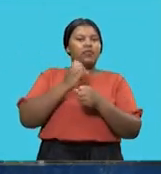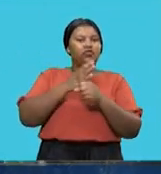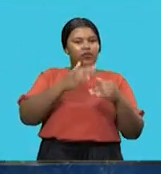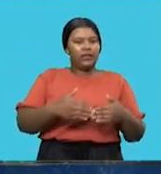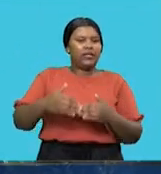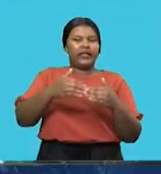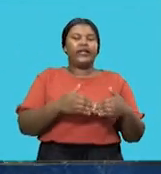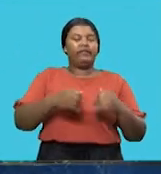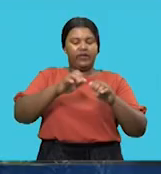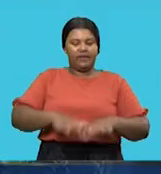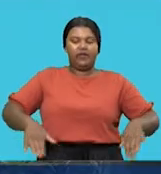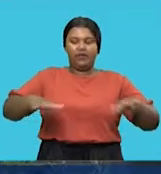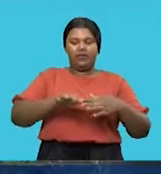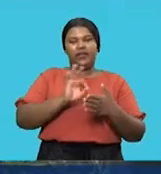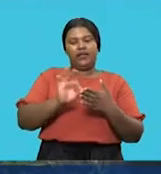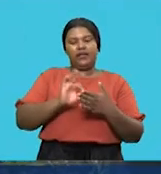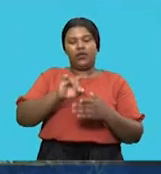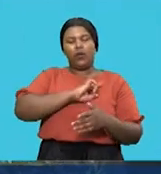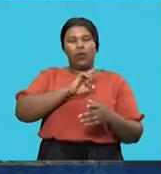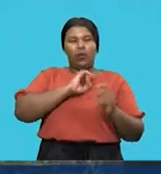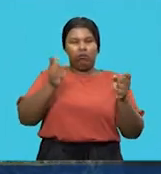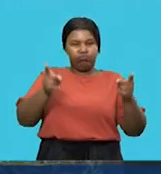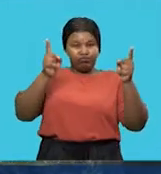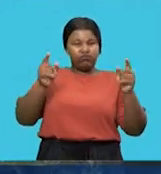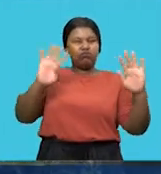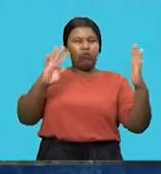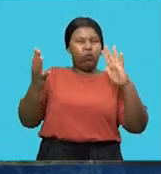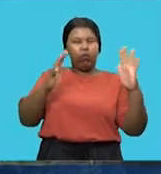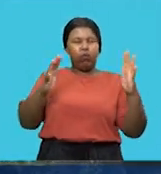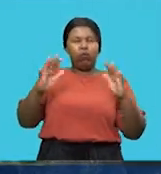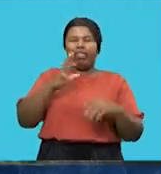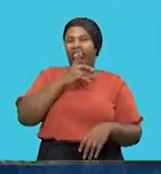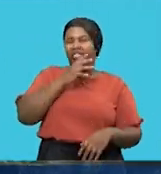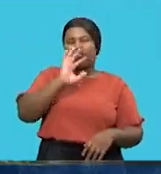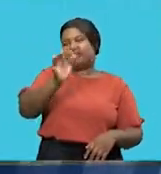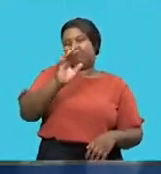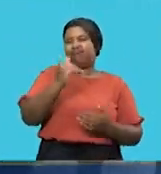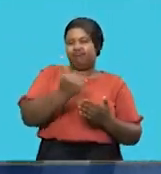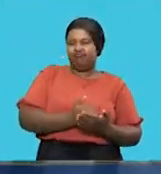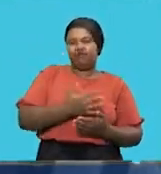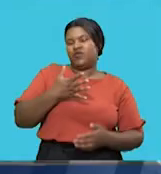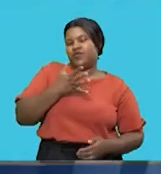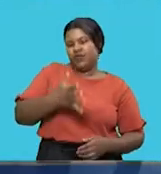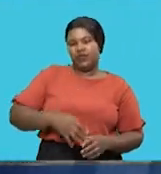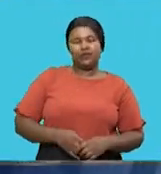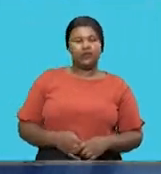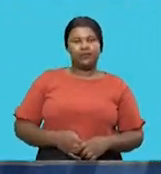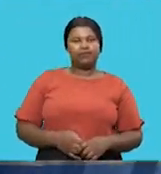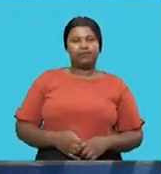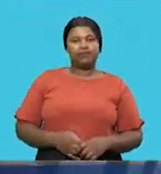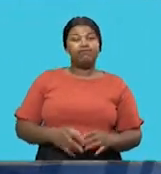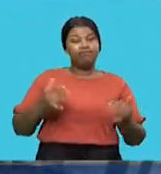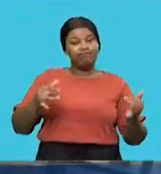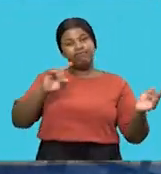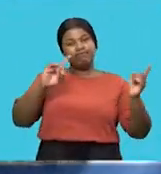ukuze kunqandwe ukushisa kakhulu komhlaba okubangelwa ukungcola. UMangcu usho lokhu ngenkathi eholo womkhankaso wokuhlanza